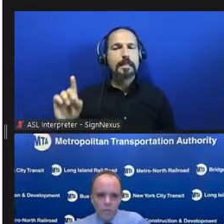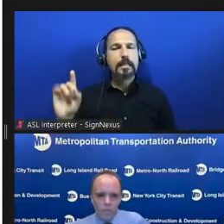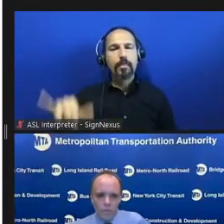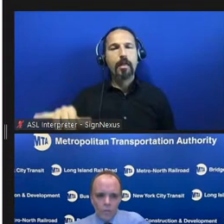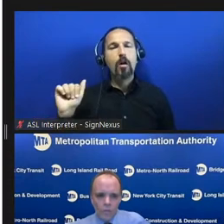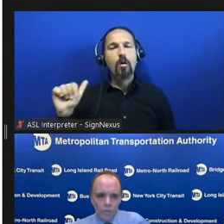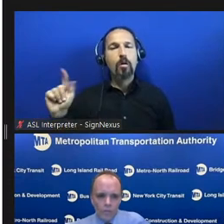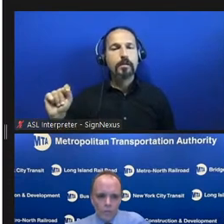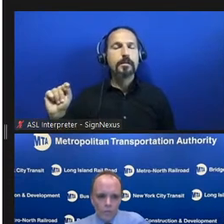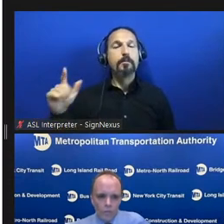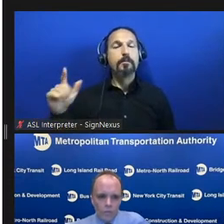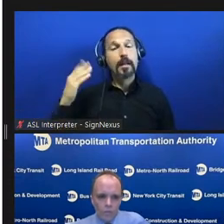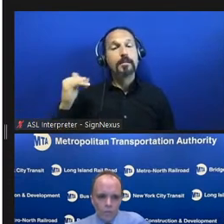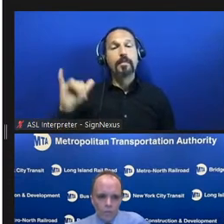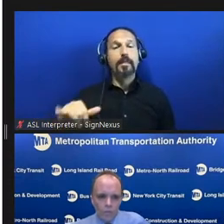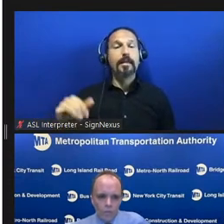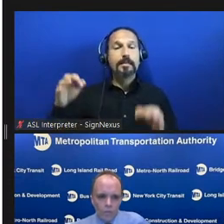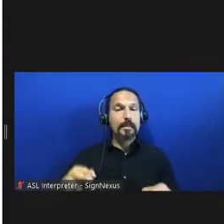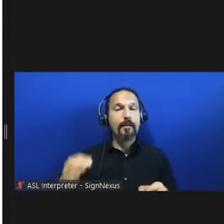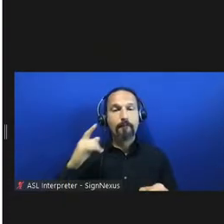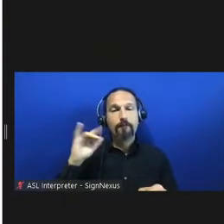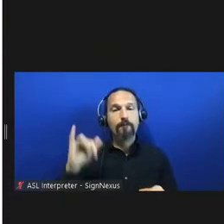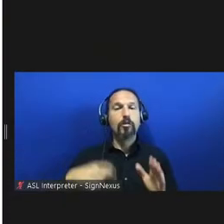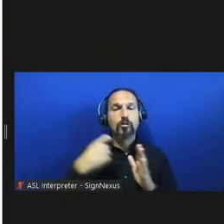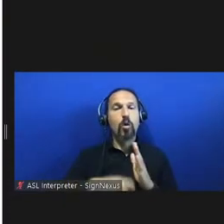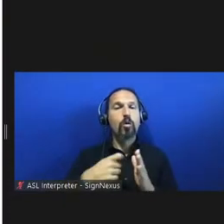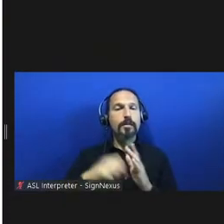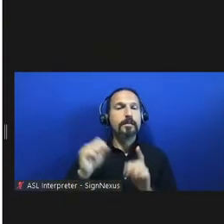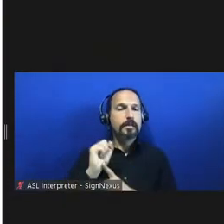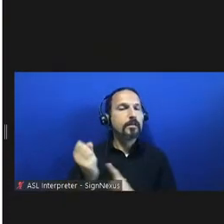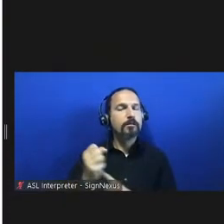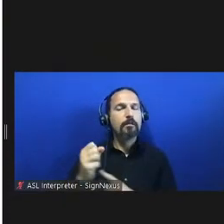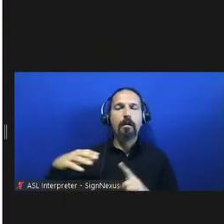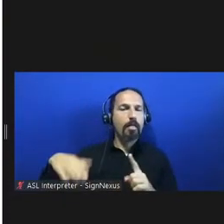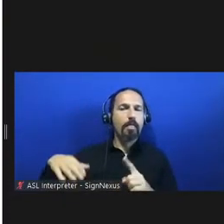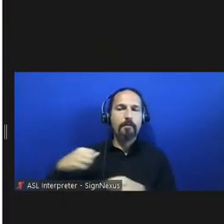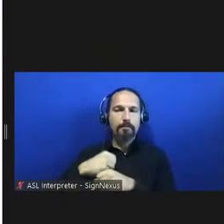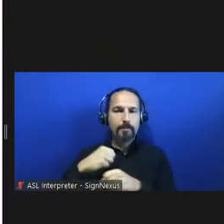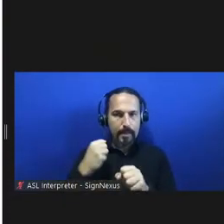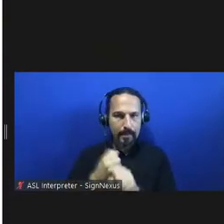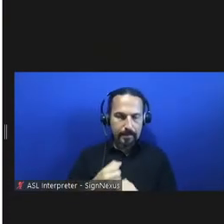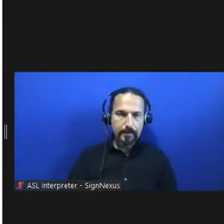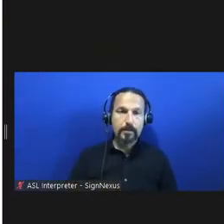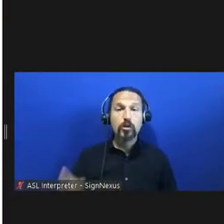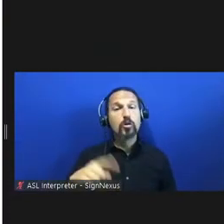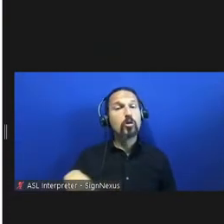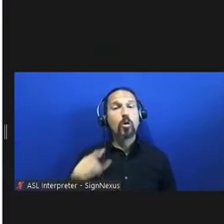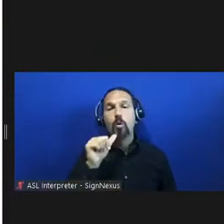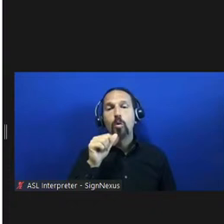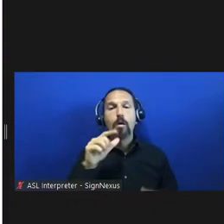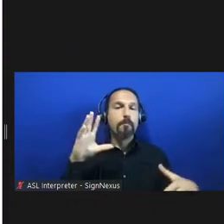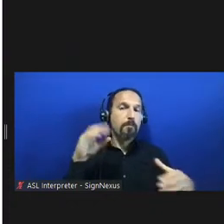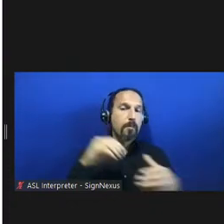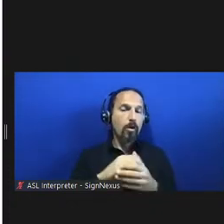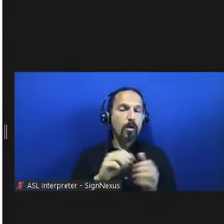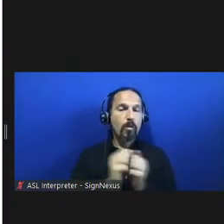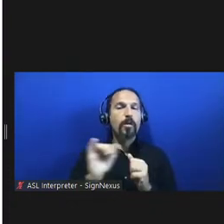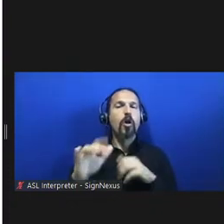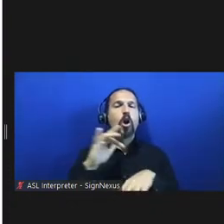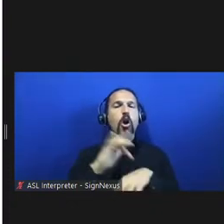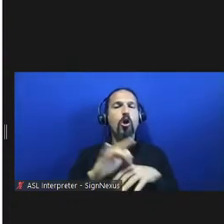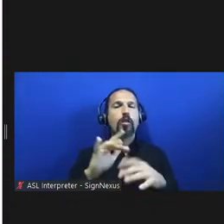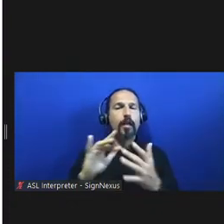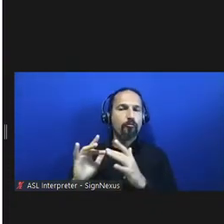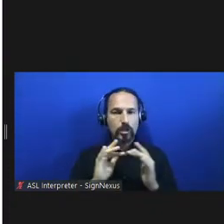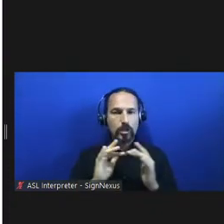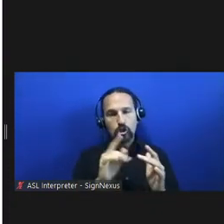alternative since the decision on the actual tolling scenario has not yet been made for those of you who participated in the early Outreach